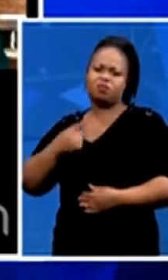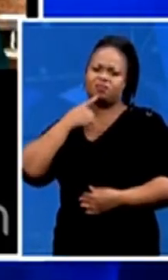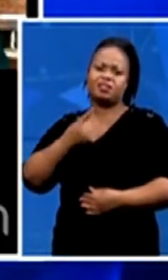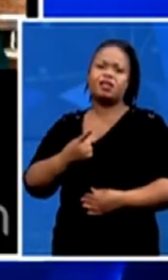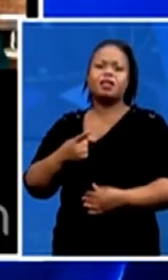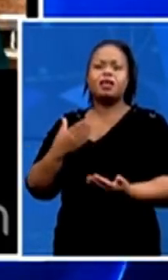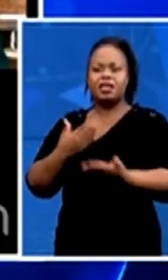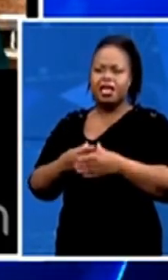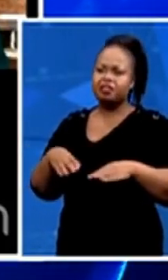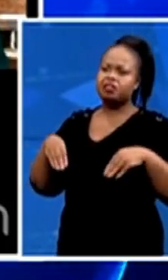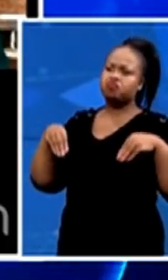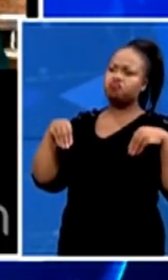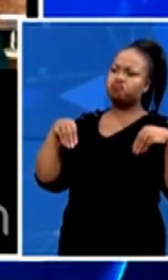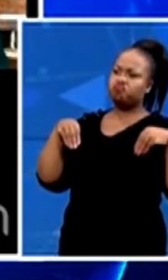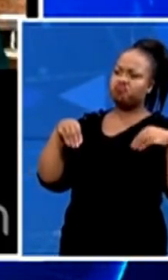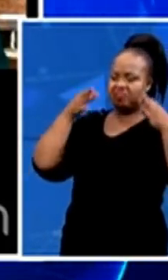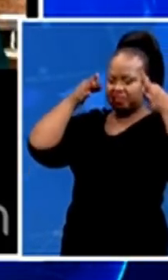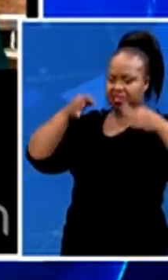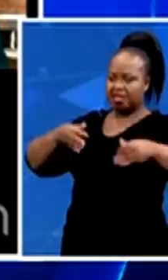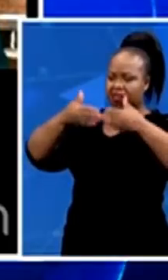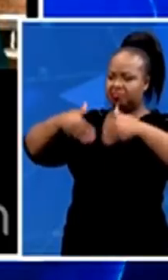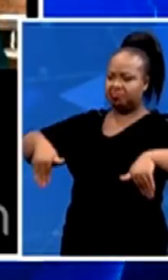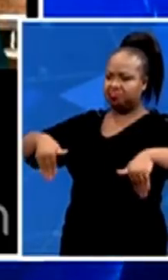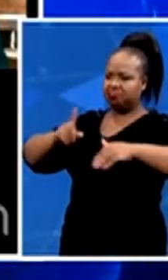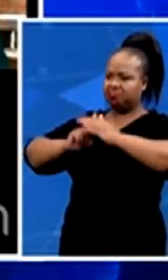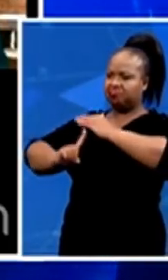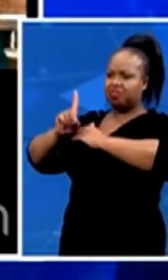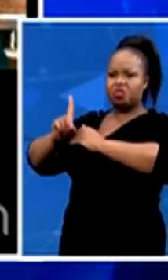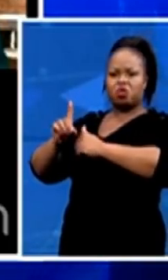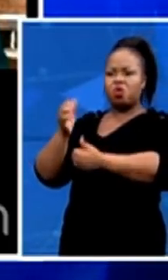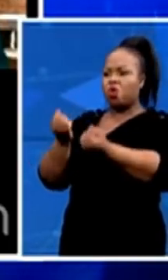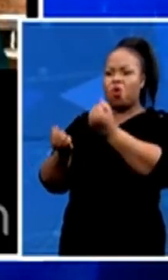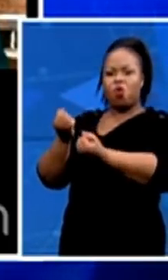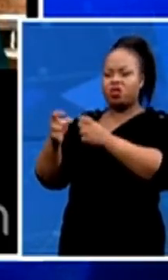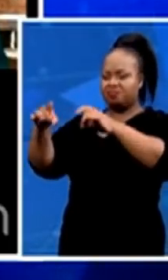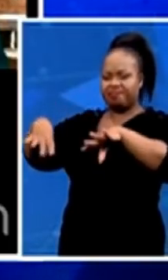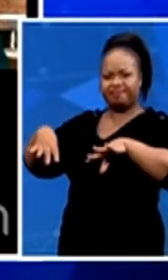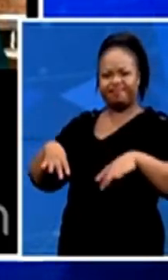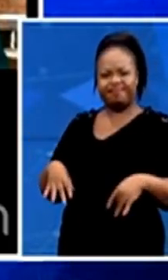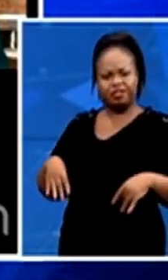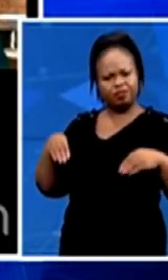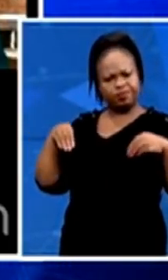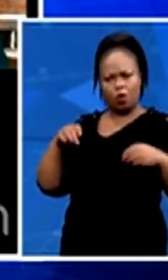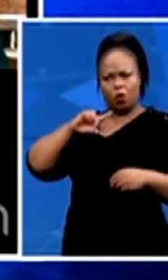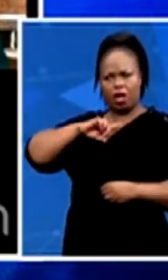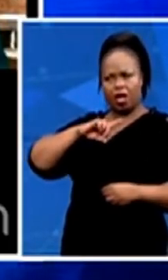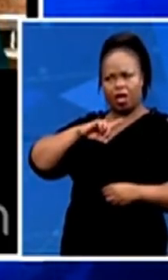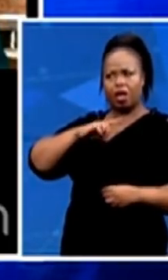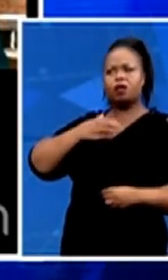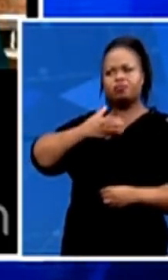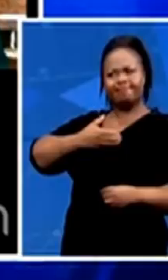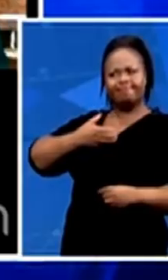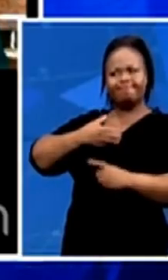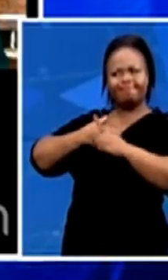the comfort or in the comfort that the court will not give